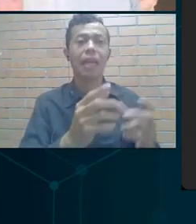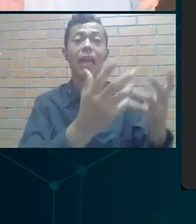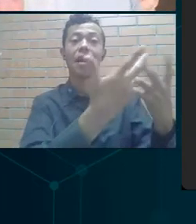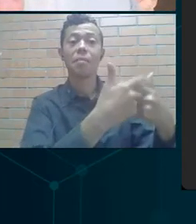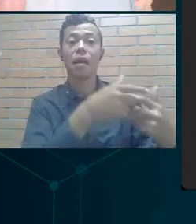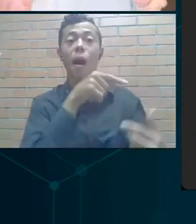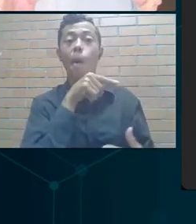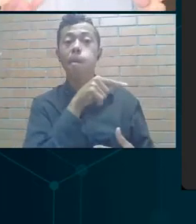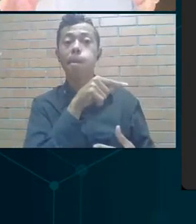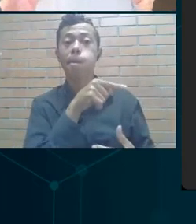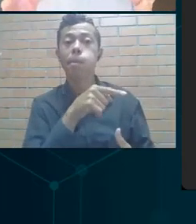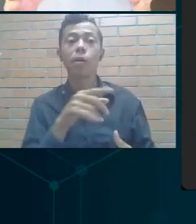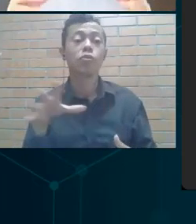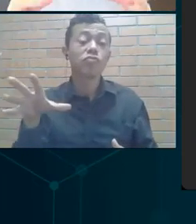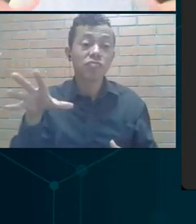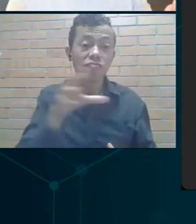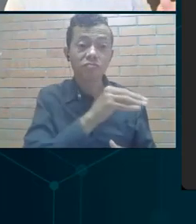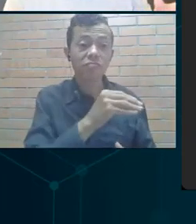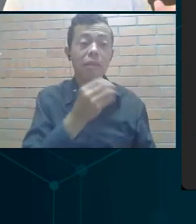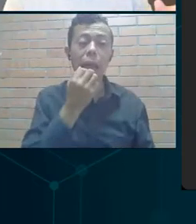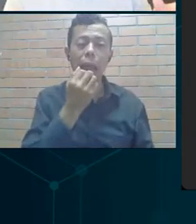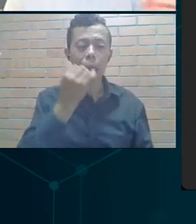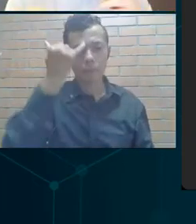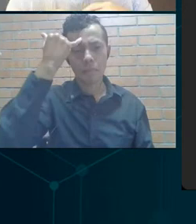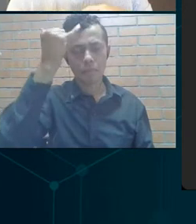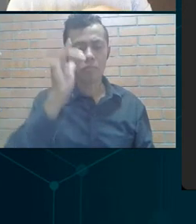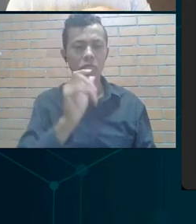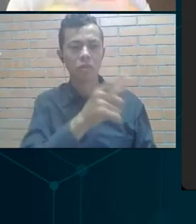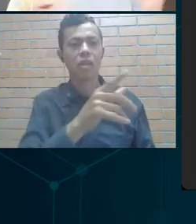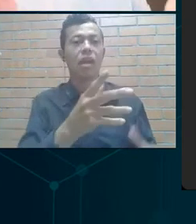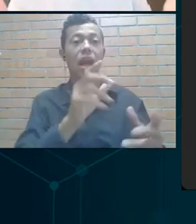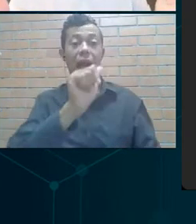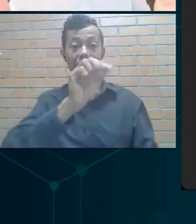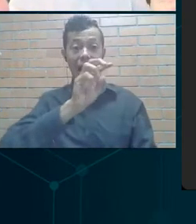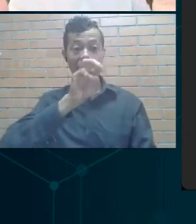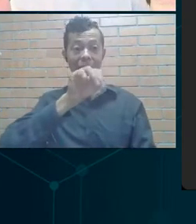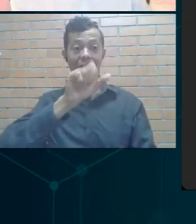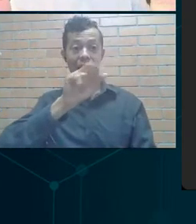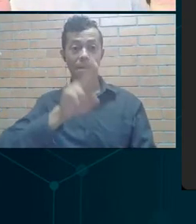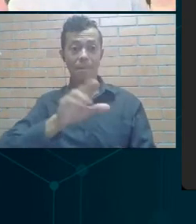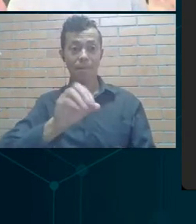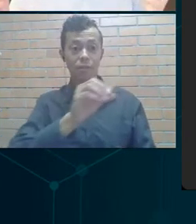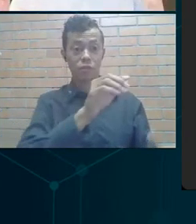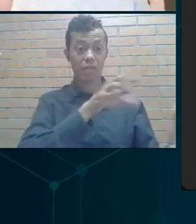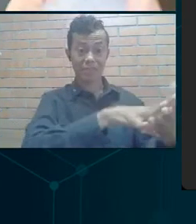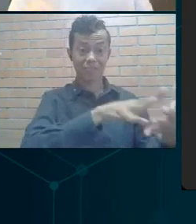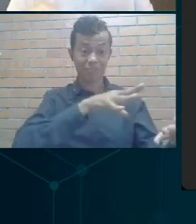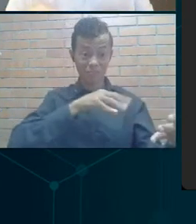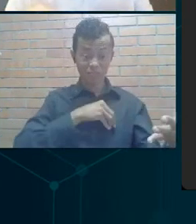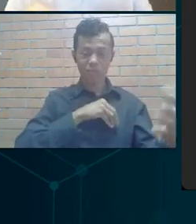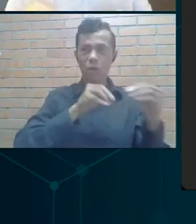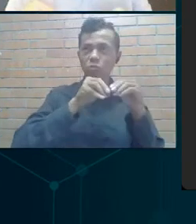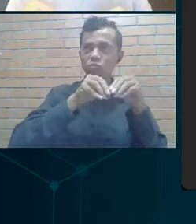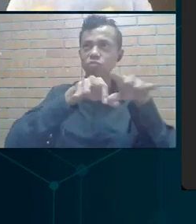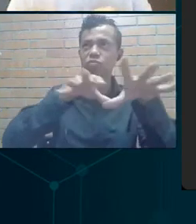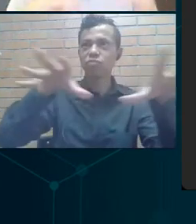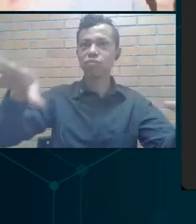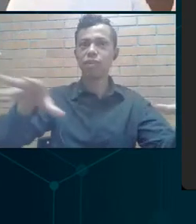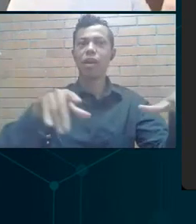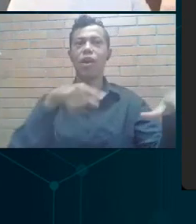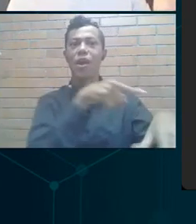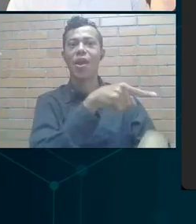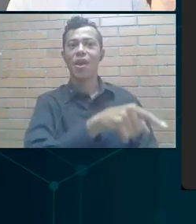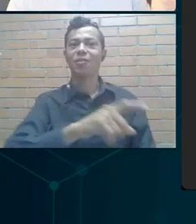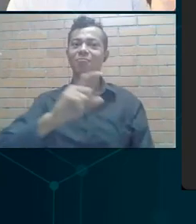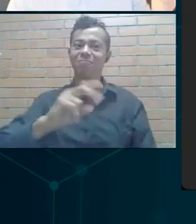what Amazon Web Services offers to the world, it would be the most advanced company in the world, because even Amazon itself can't